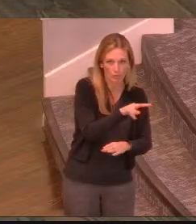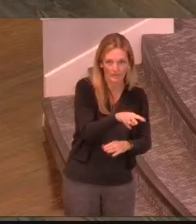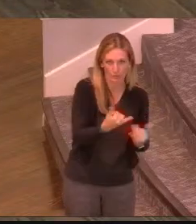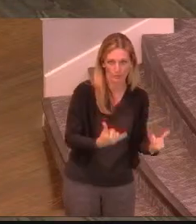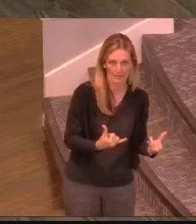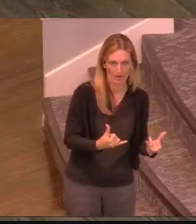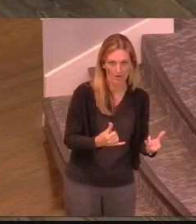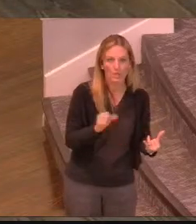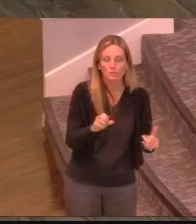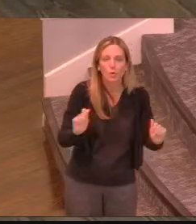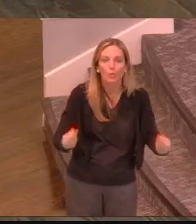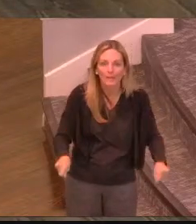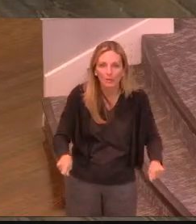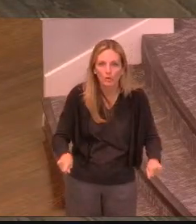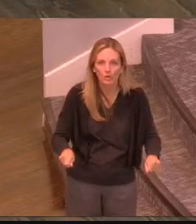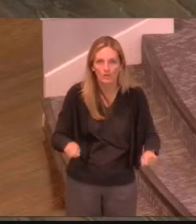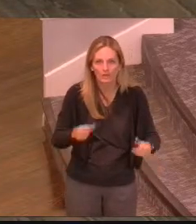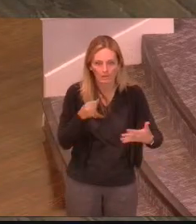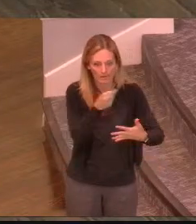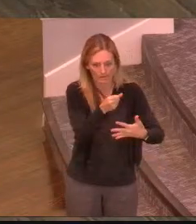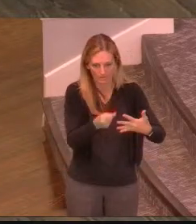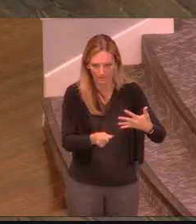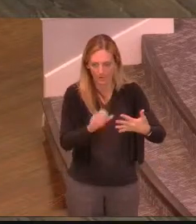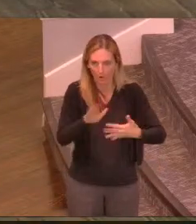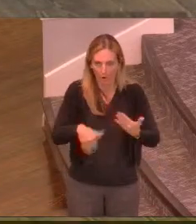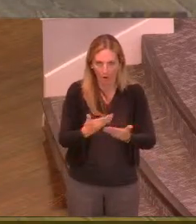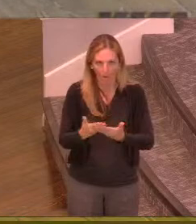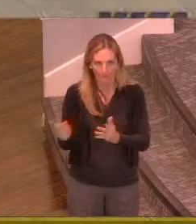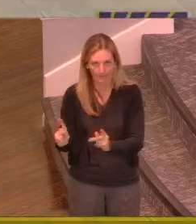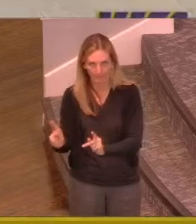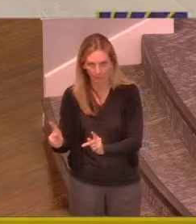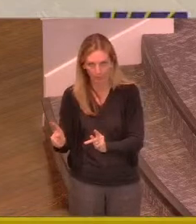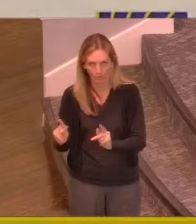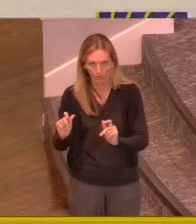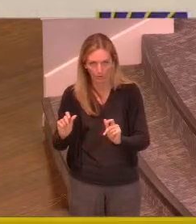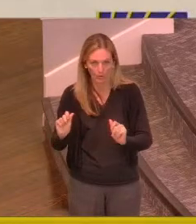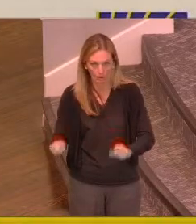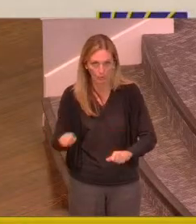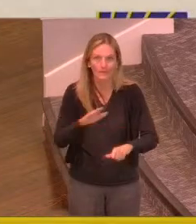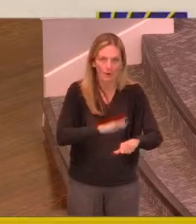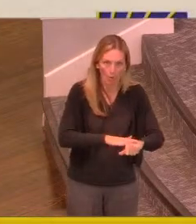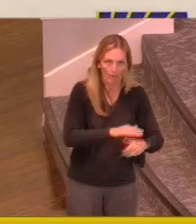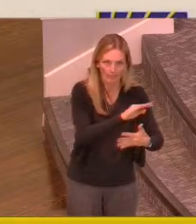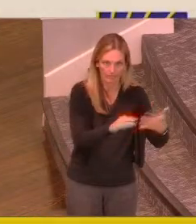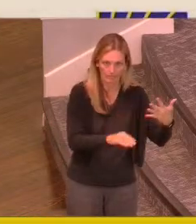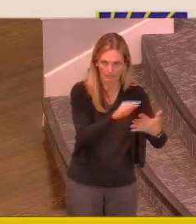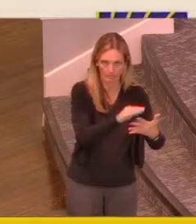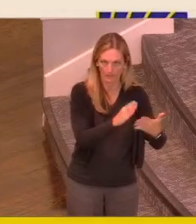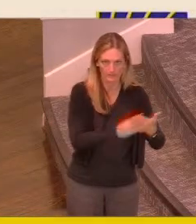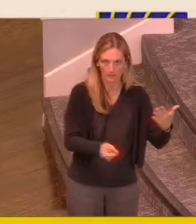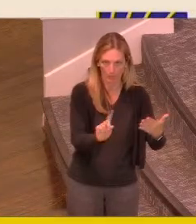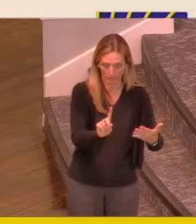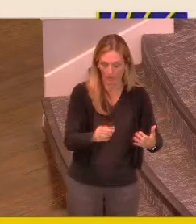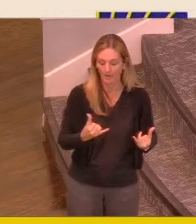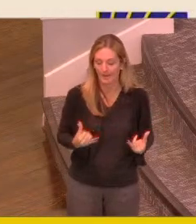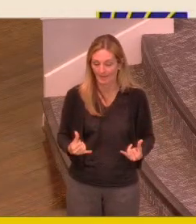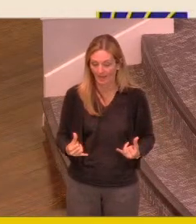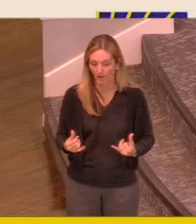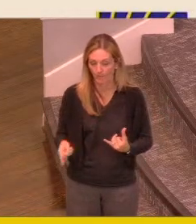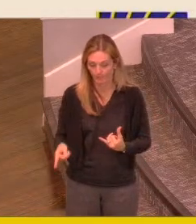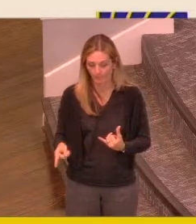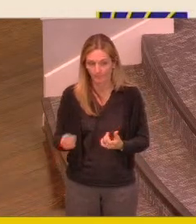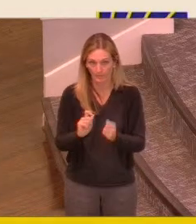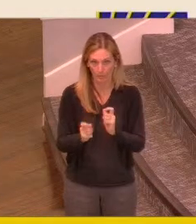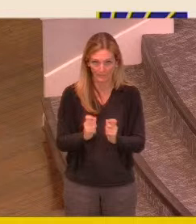all employees on that scale. Then we adjusted for the $12.50 minimum, and part of that adjustment includes